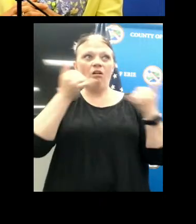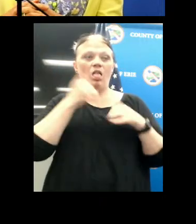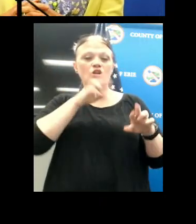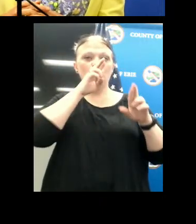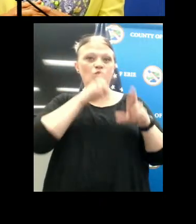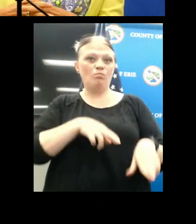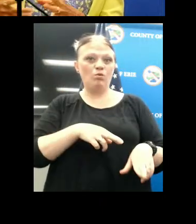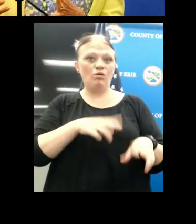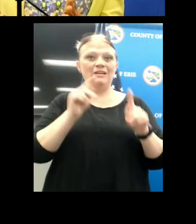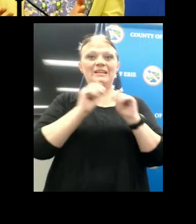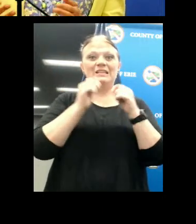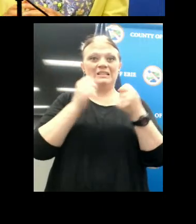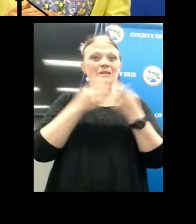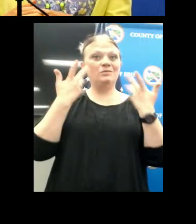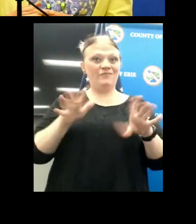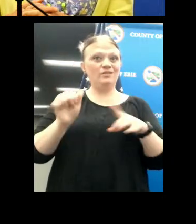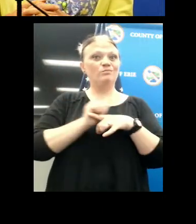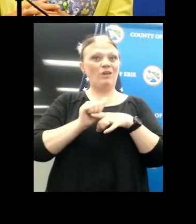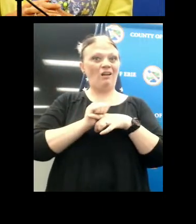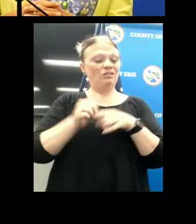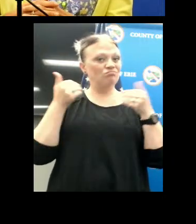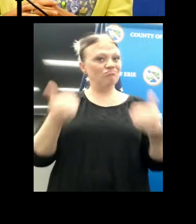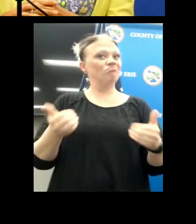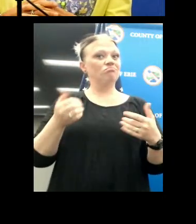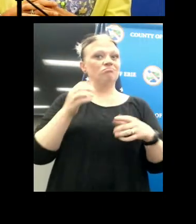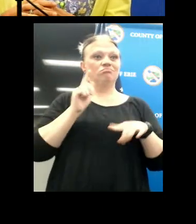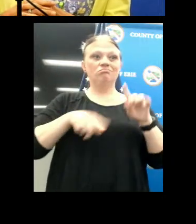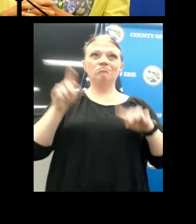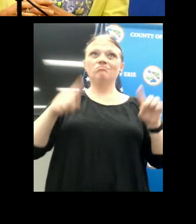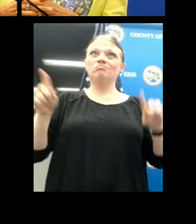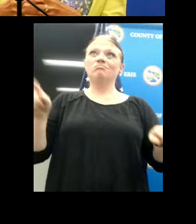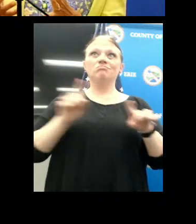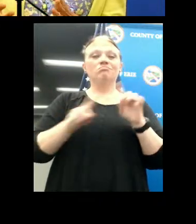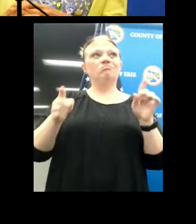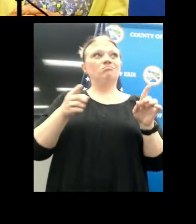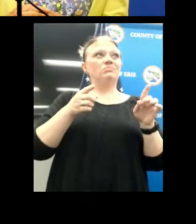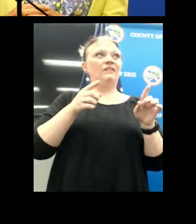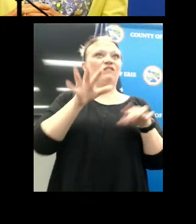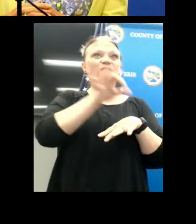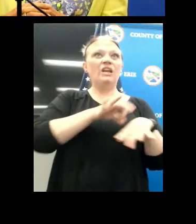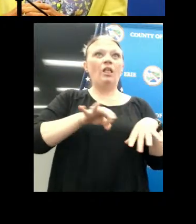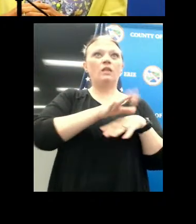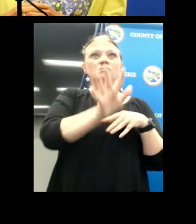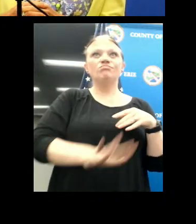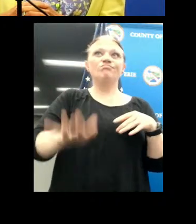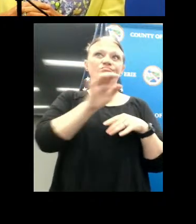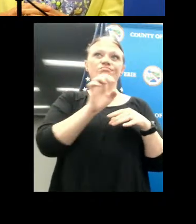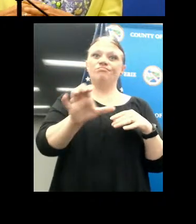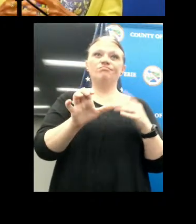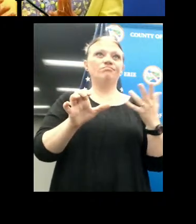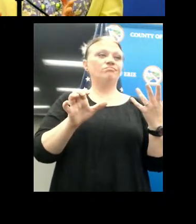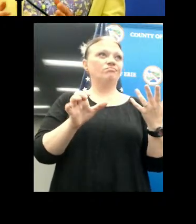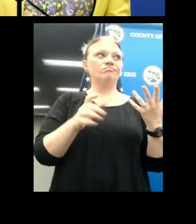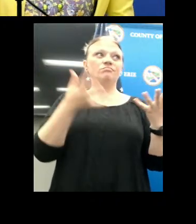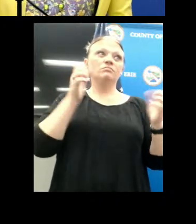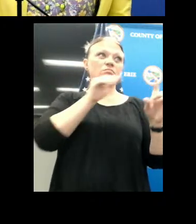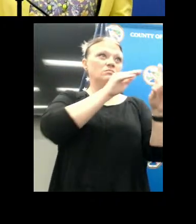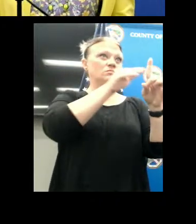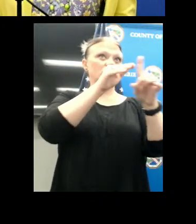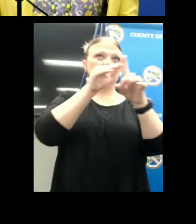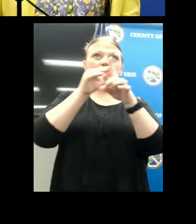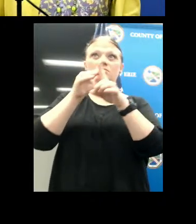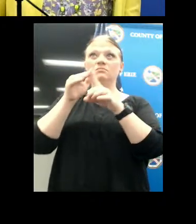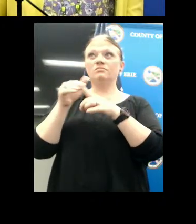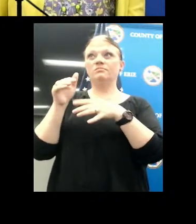to report that teams have been practicing in various fields throughout Erie County, and we just want to